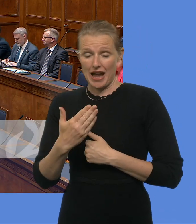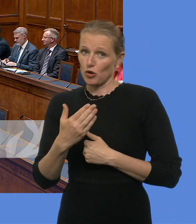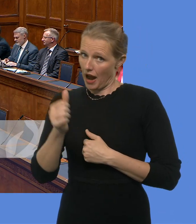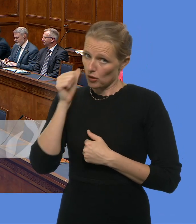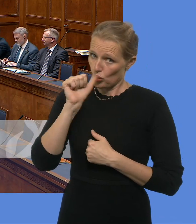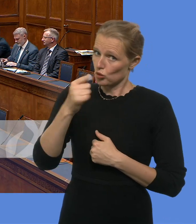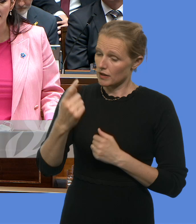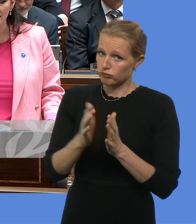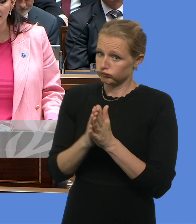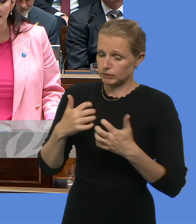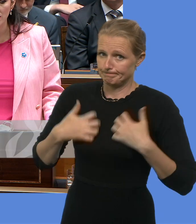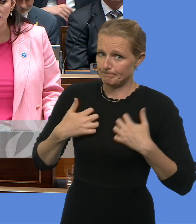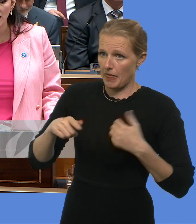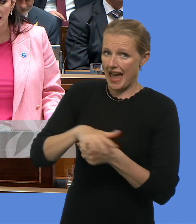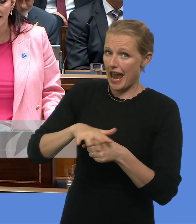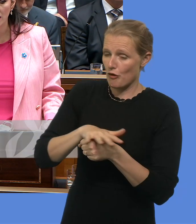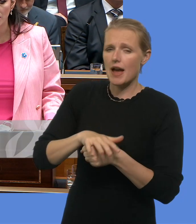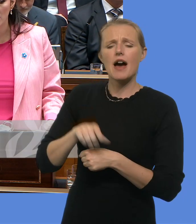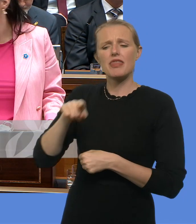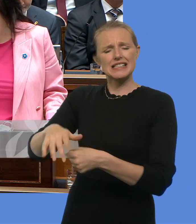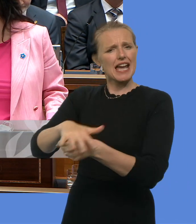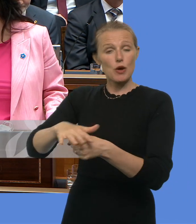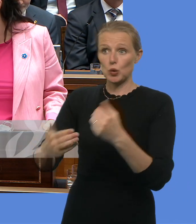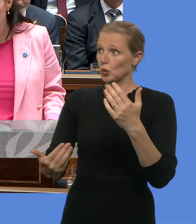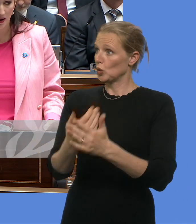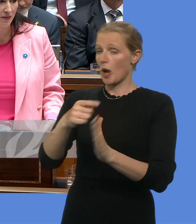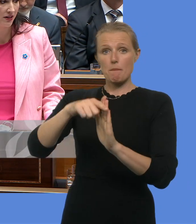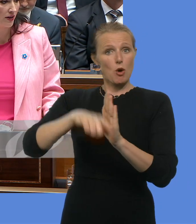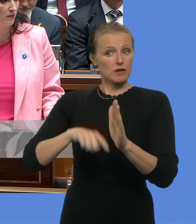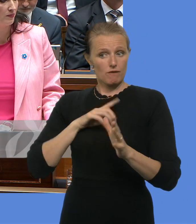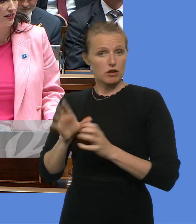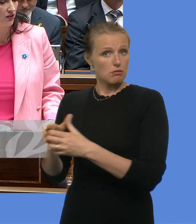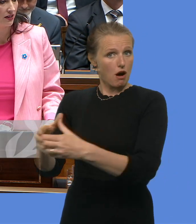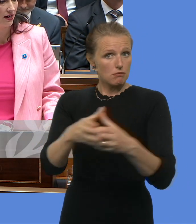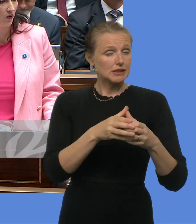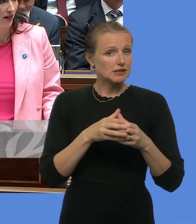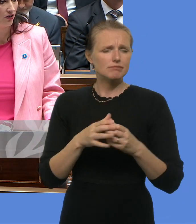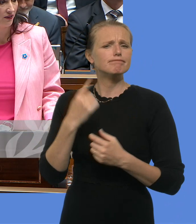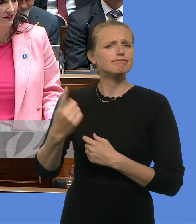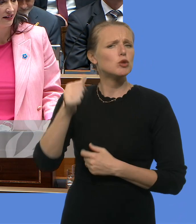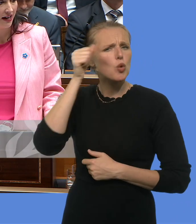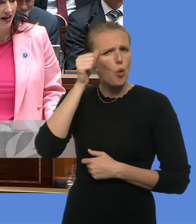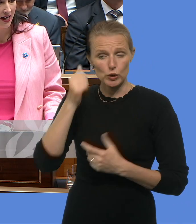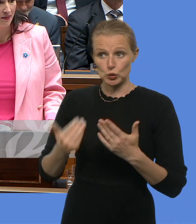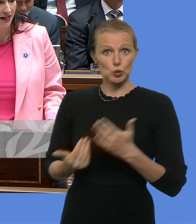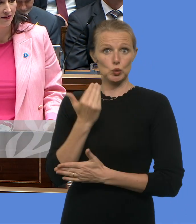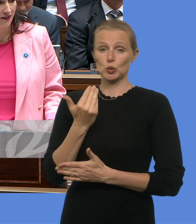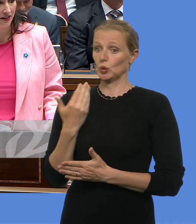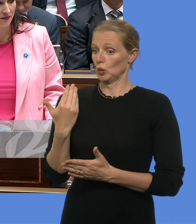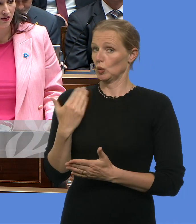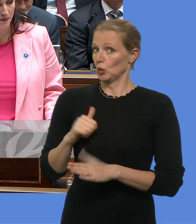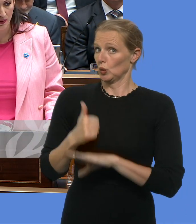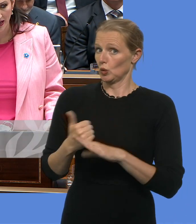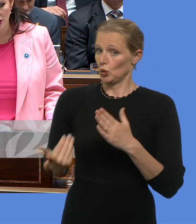this matter. Yes, it is a new area of policy for the department. I know he will be acutely aware of that. I